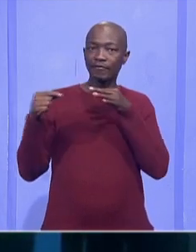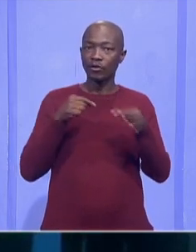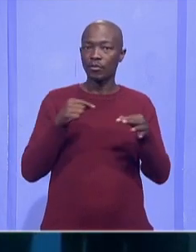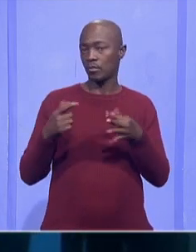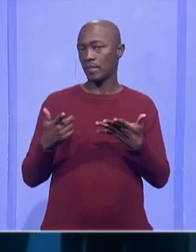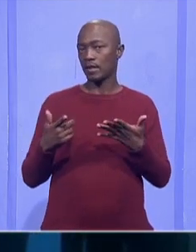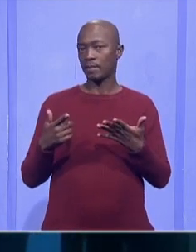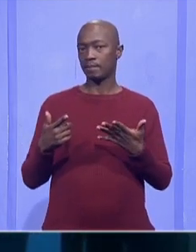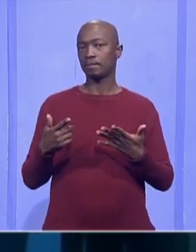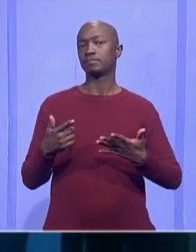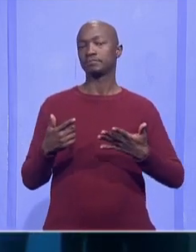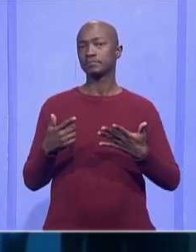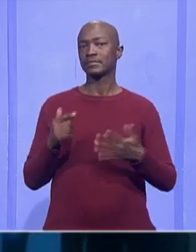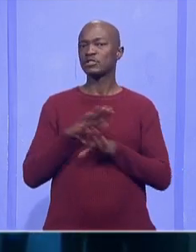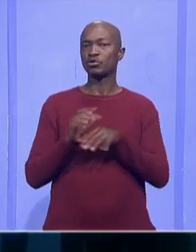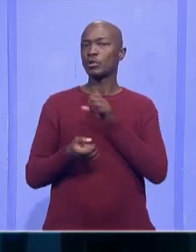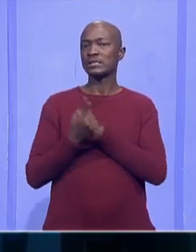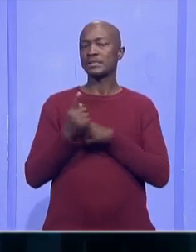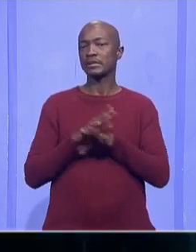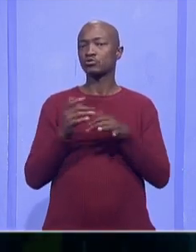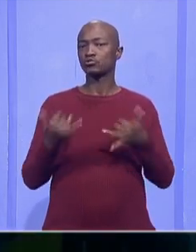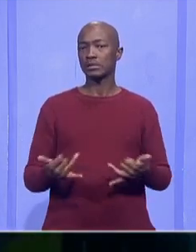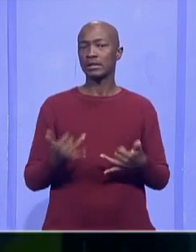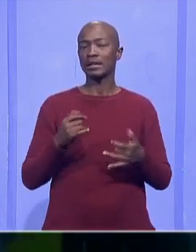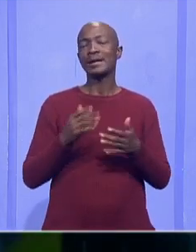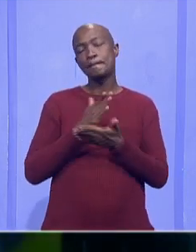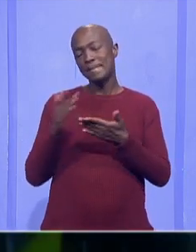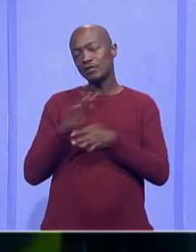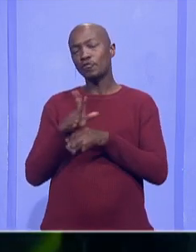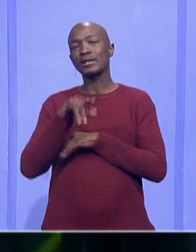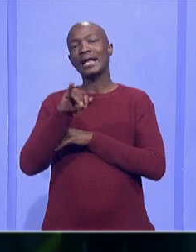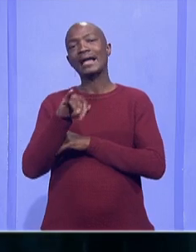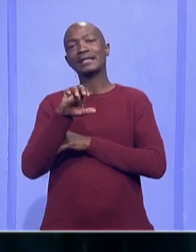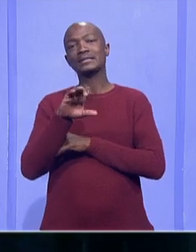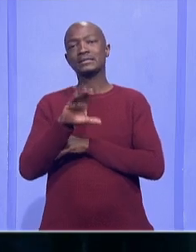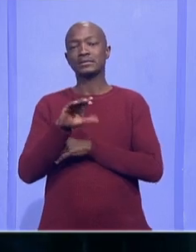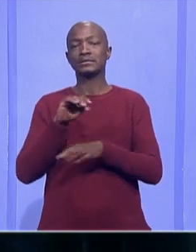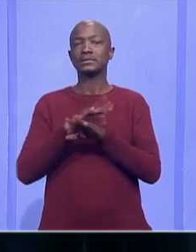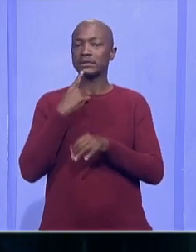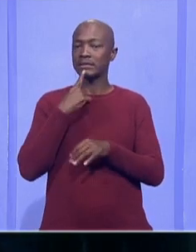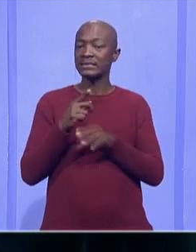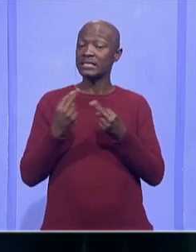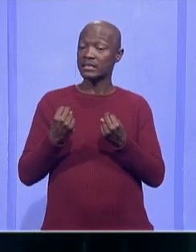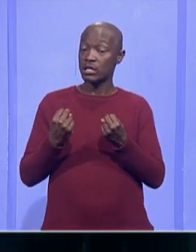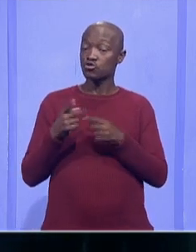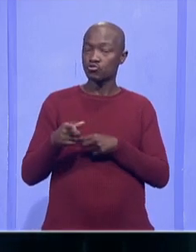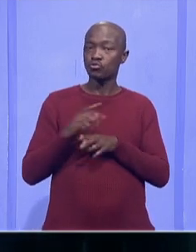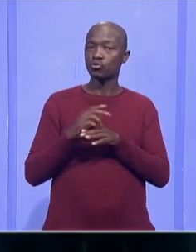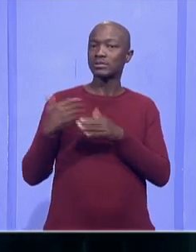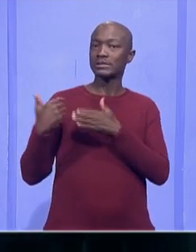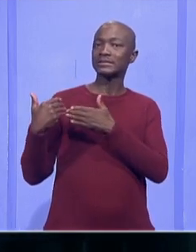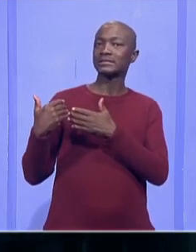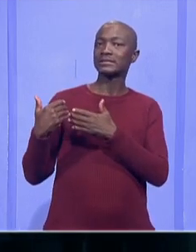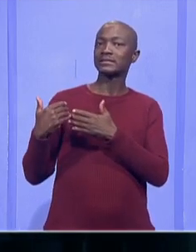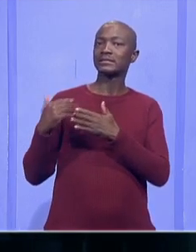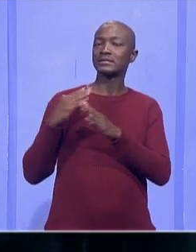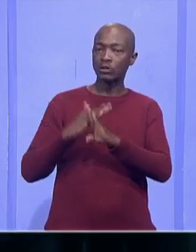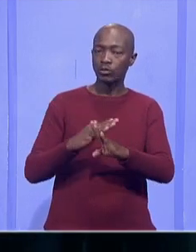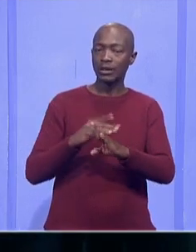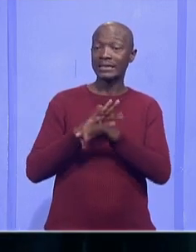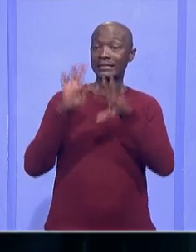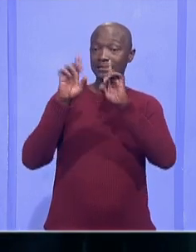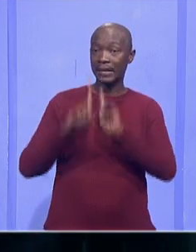today. And I think part of what the IEC has explained is that this is a new security feature, because we know, of course, the special votes